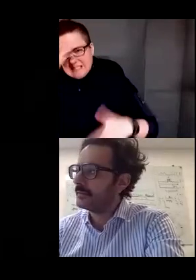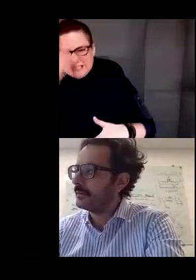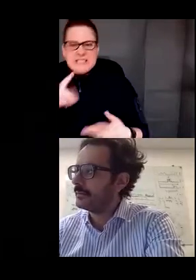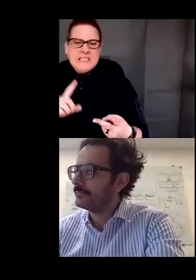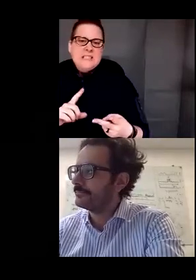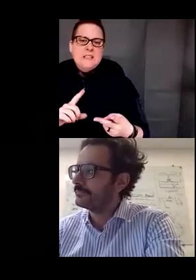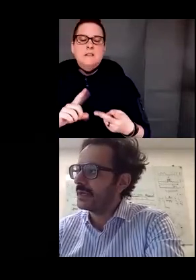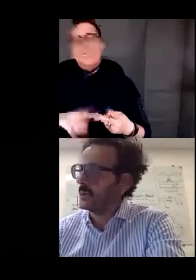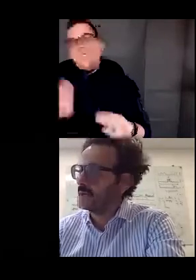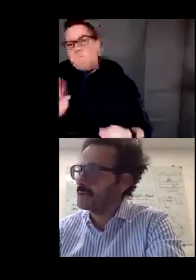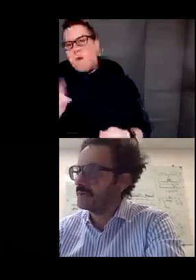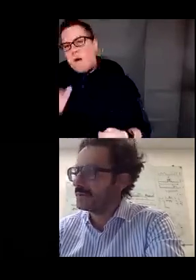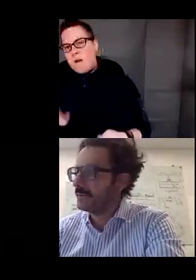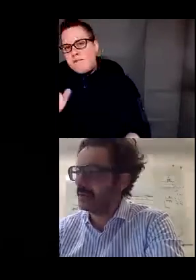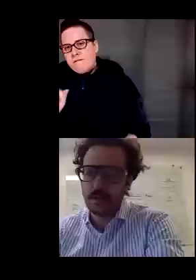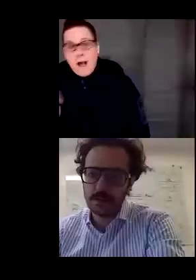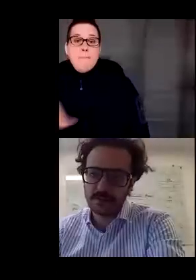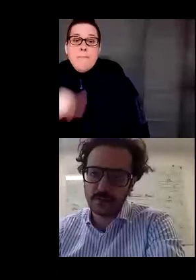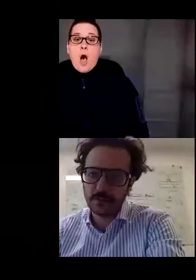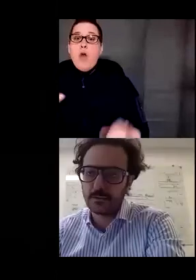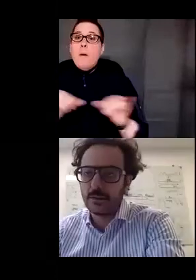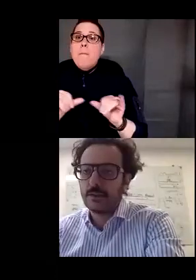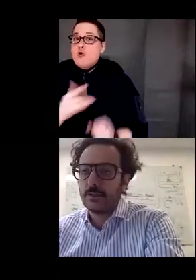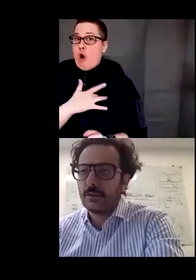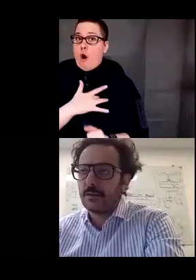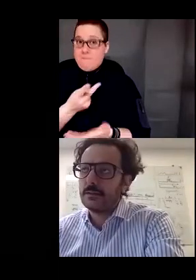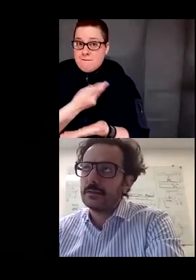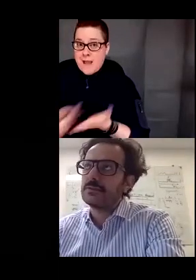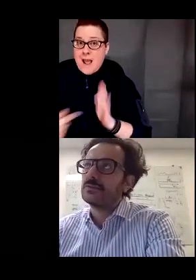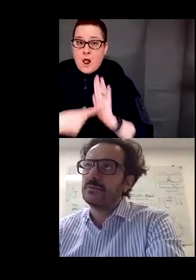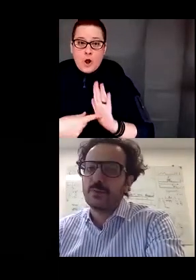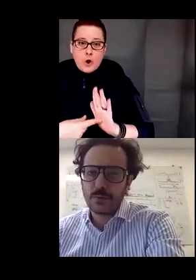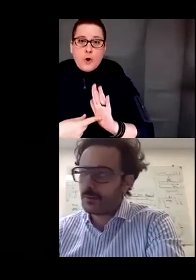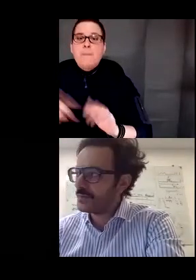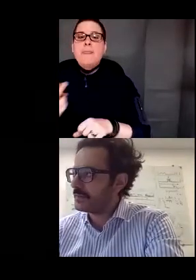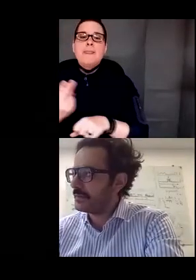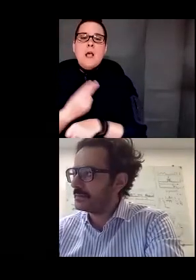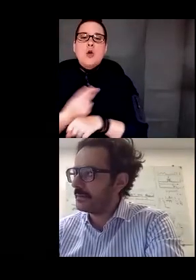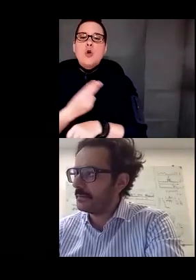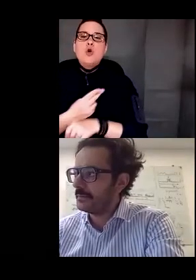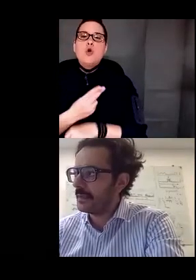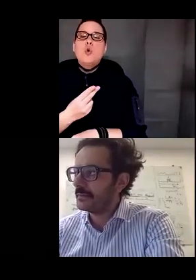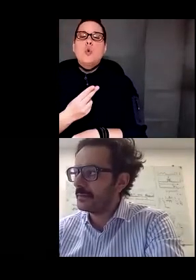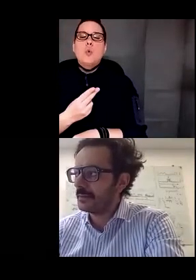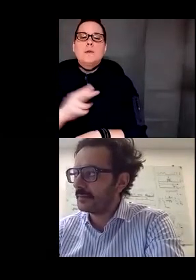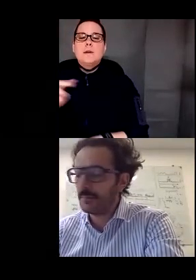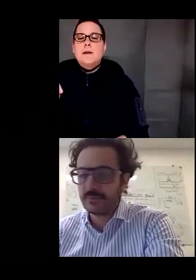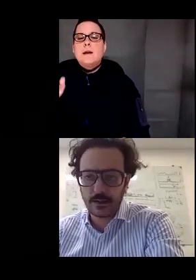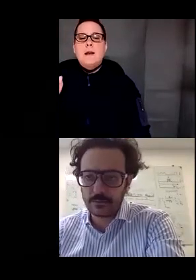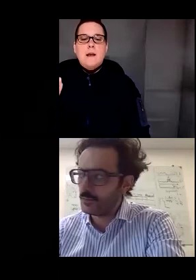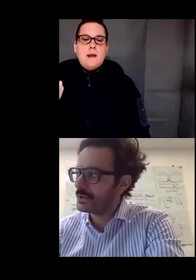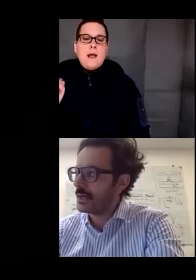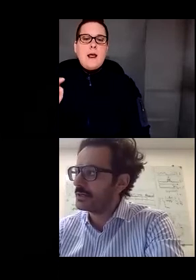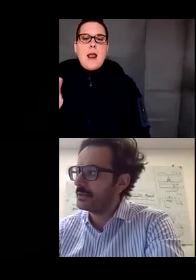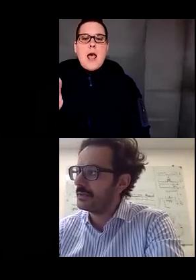fat. Another measure, for example, in heart failure that is used for prognosis is natriuretic